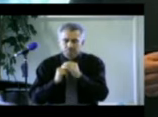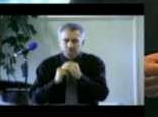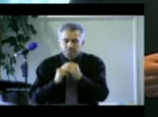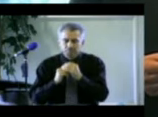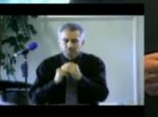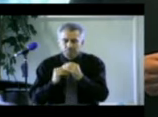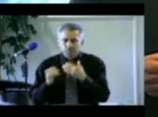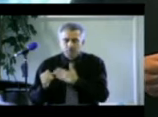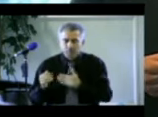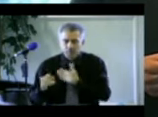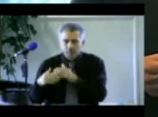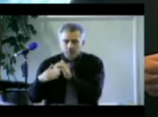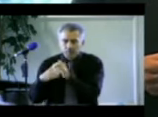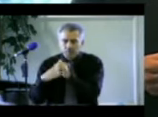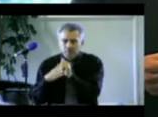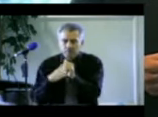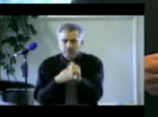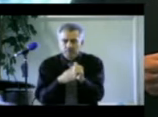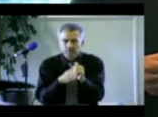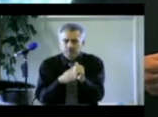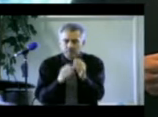please instruct us today